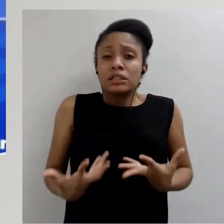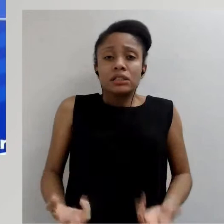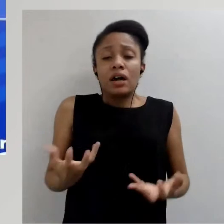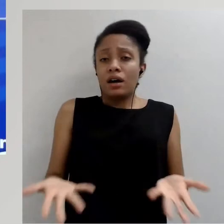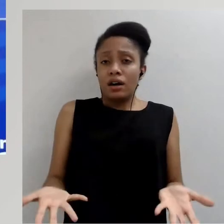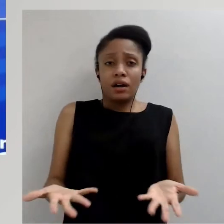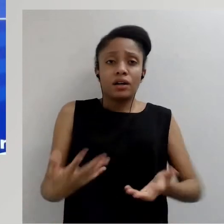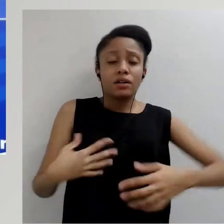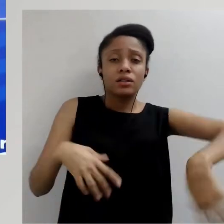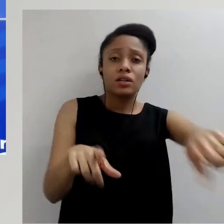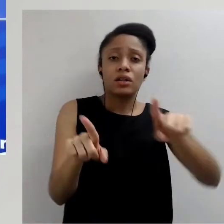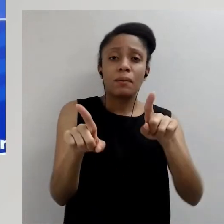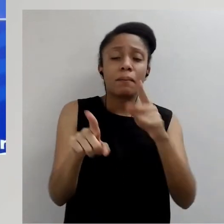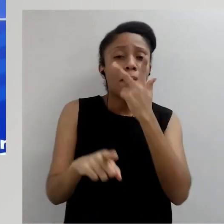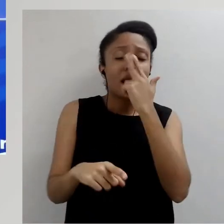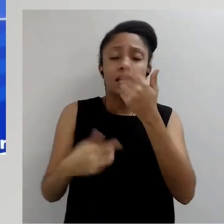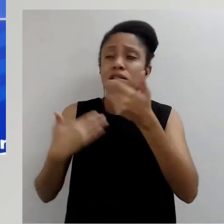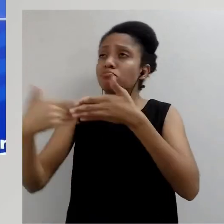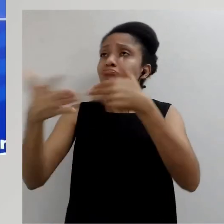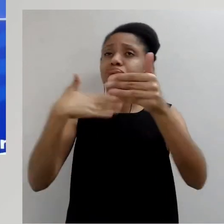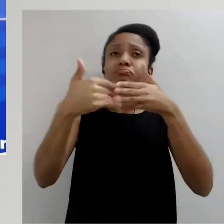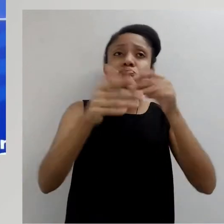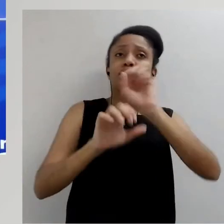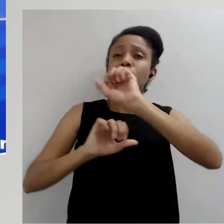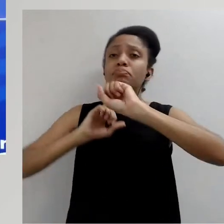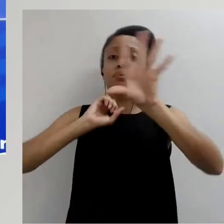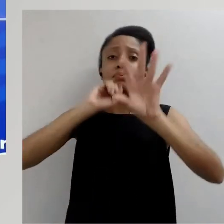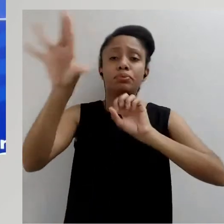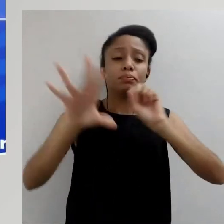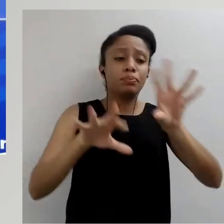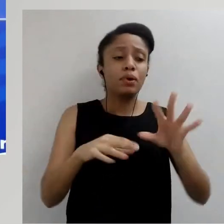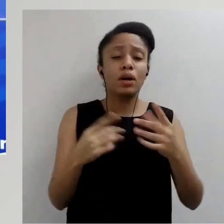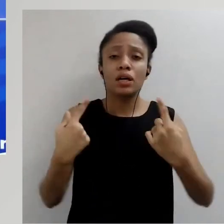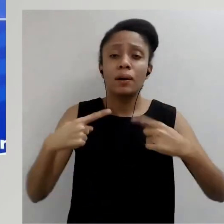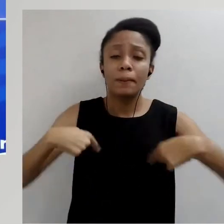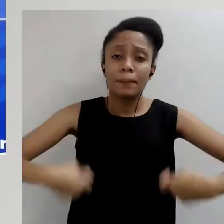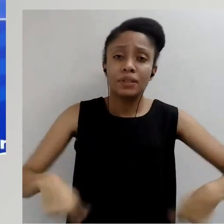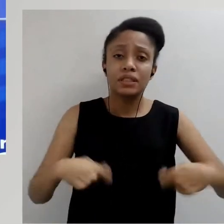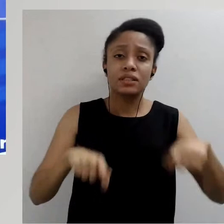that you have in a random way.